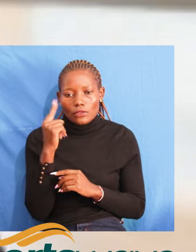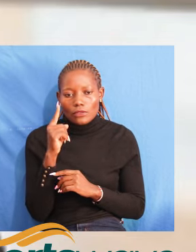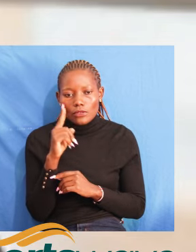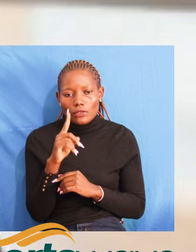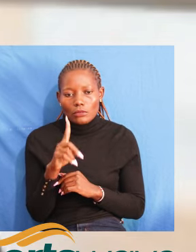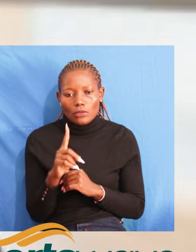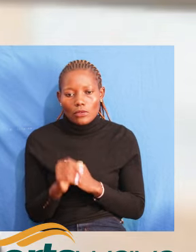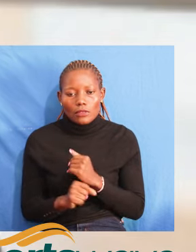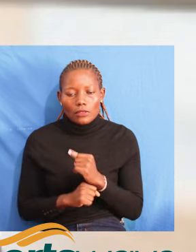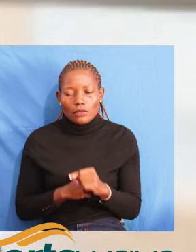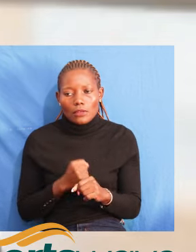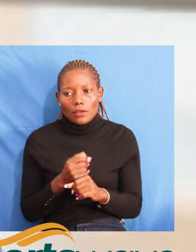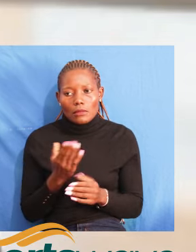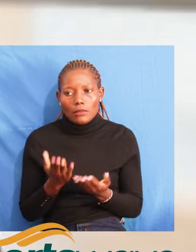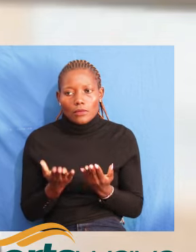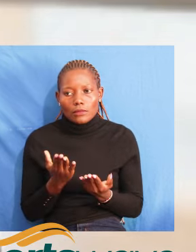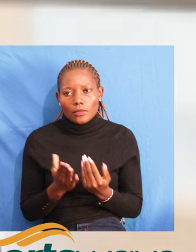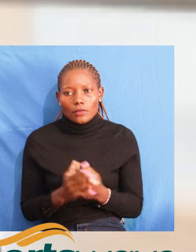month.